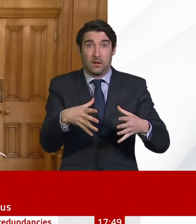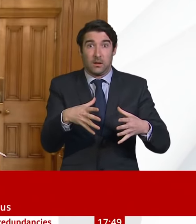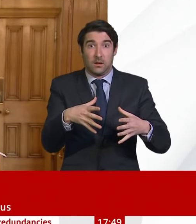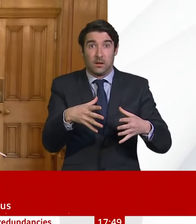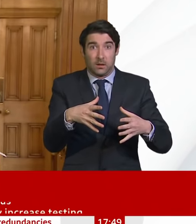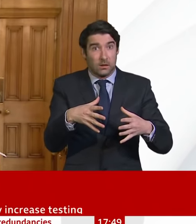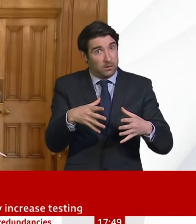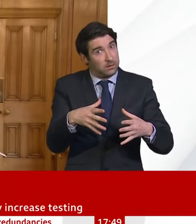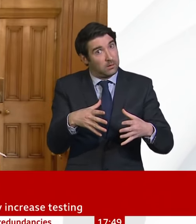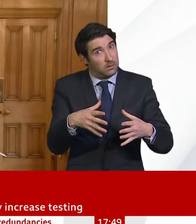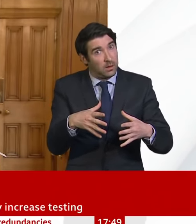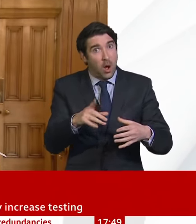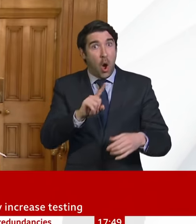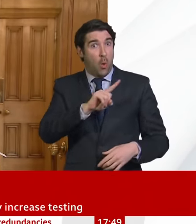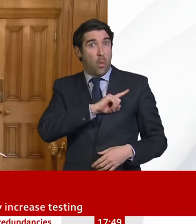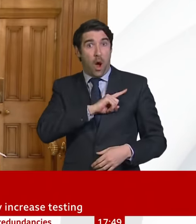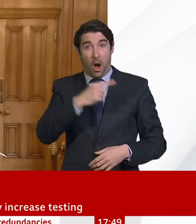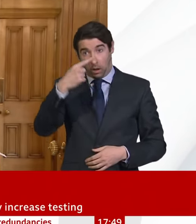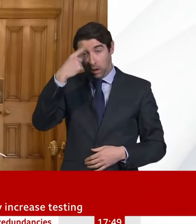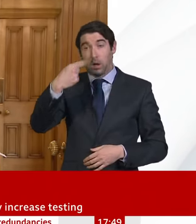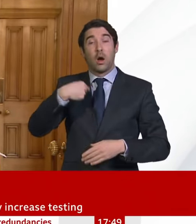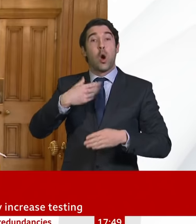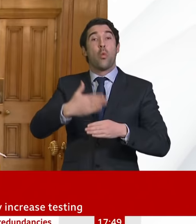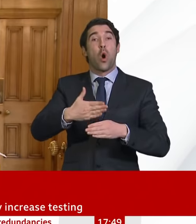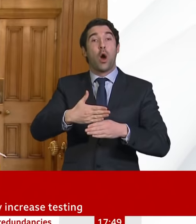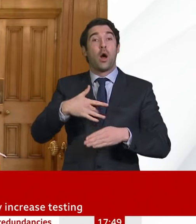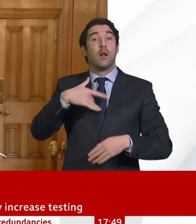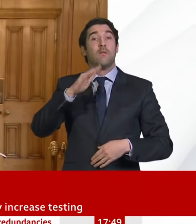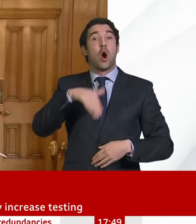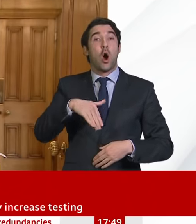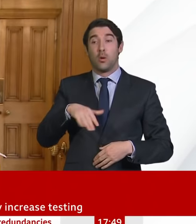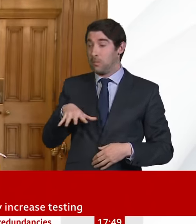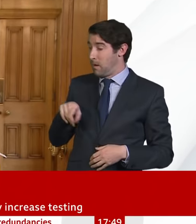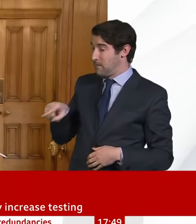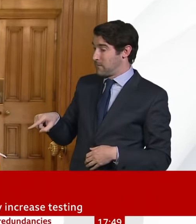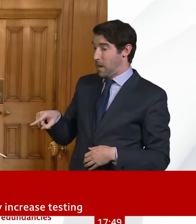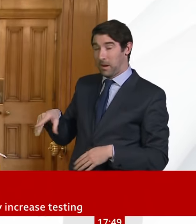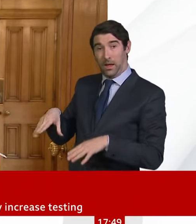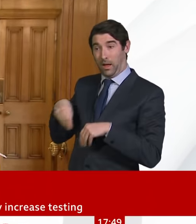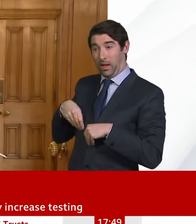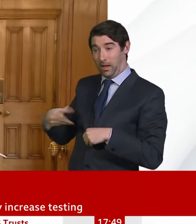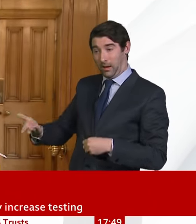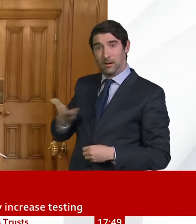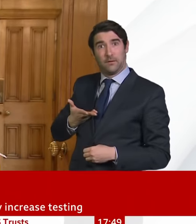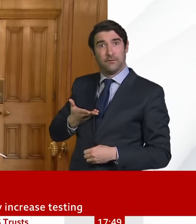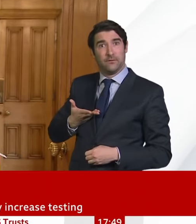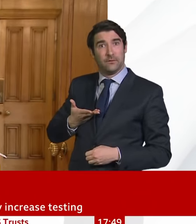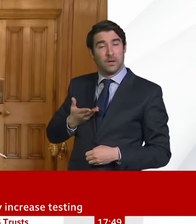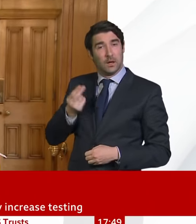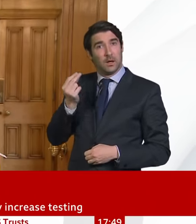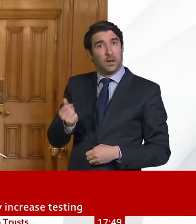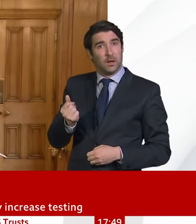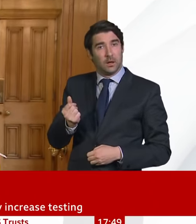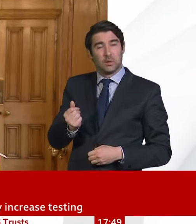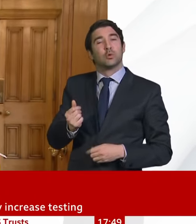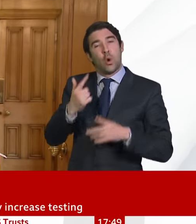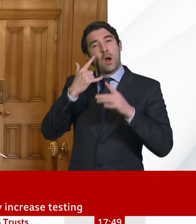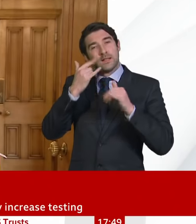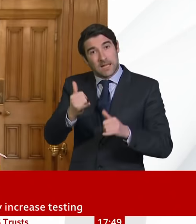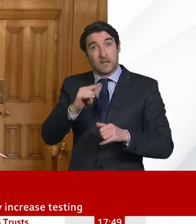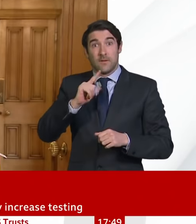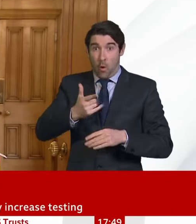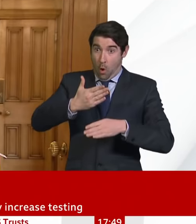the rules on household isolation if one of their family gets the test. I set out why we prioritise